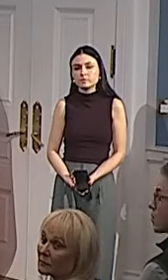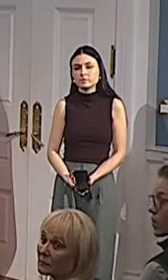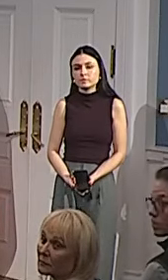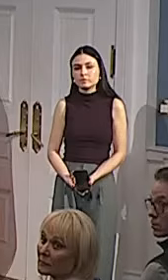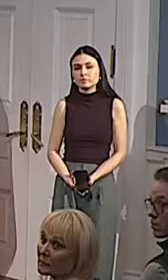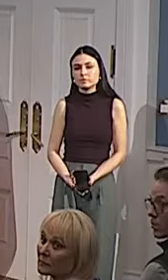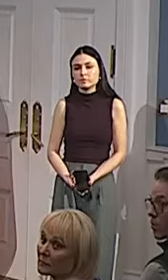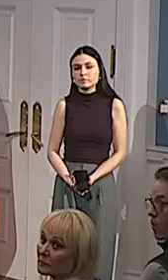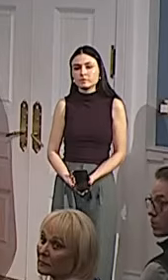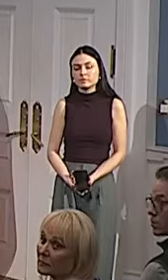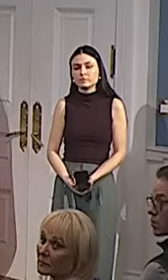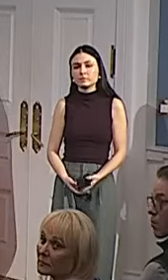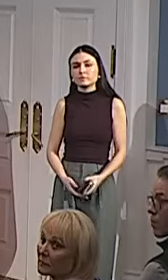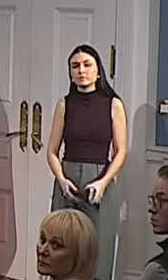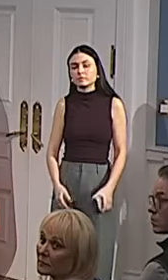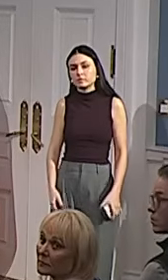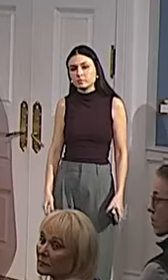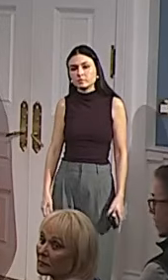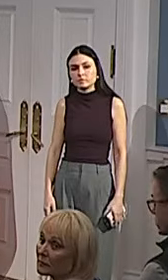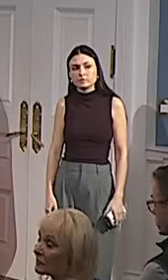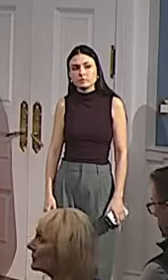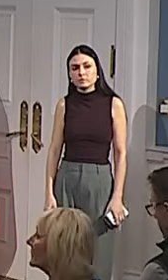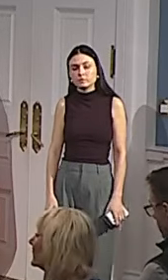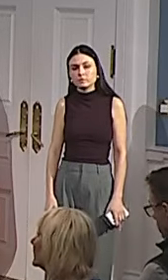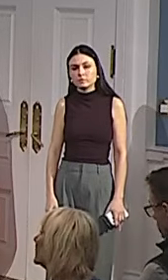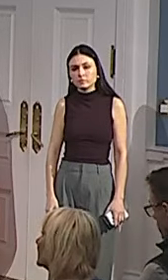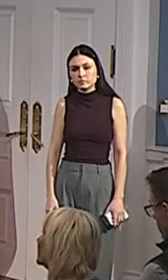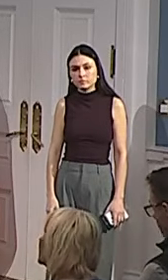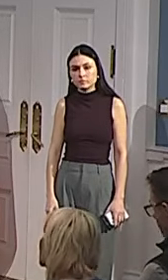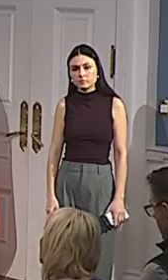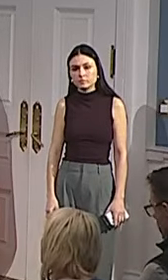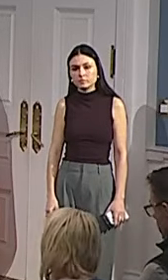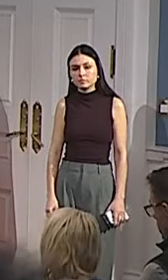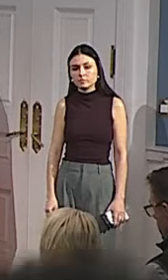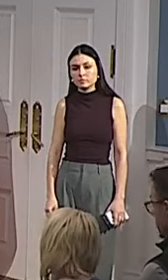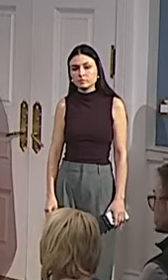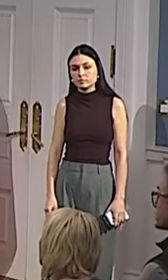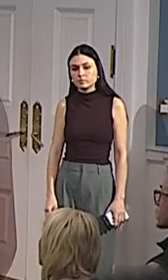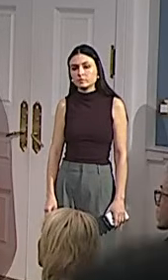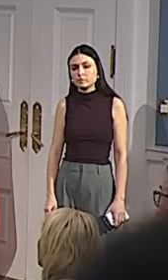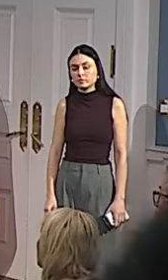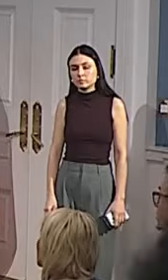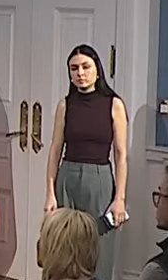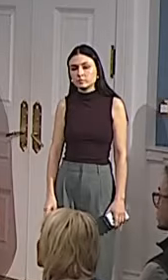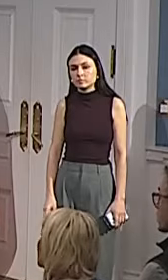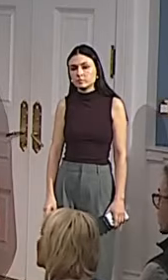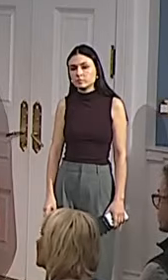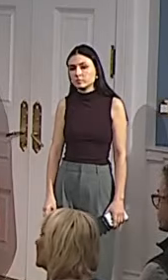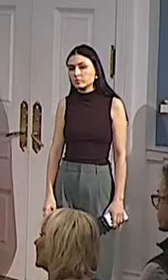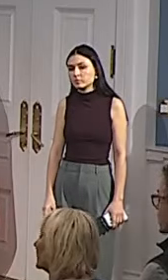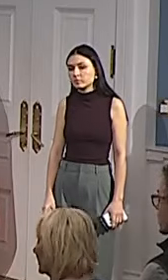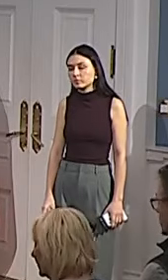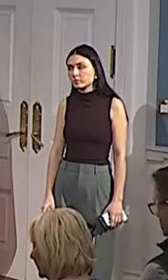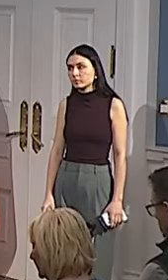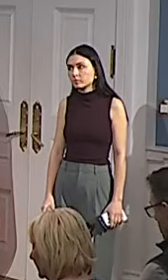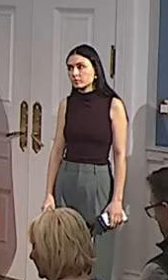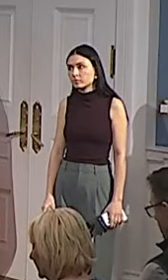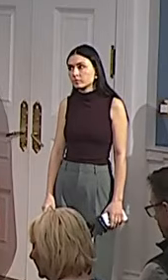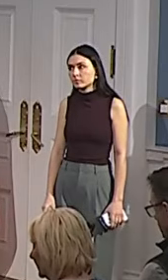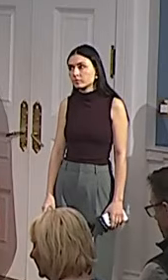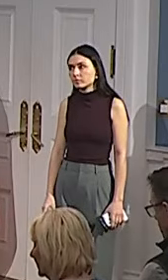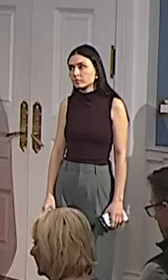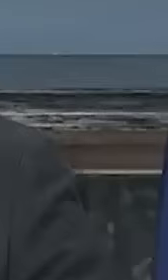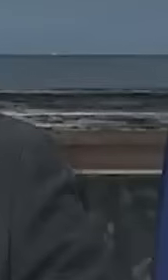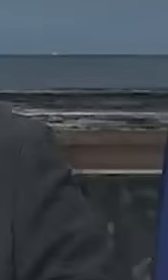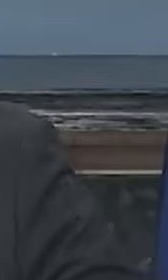satisfactory settlement on the issue of where ICE can operate in New York City by having them go to local jails rather than on the